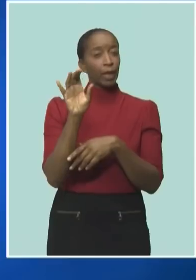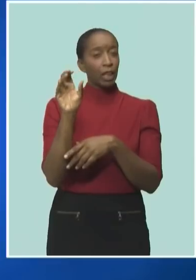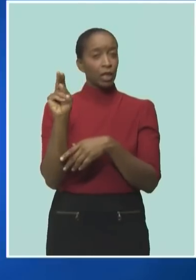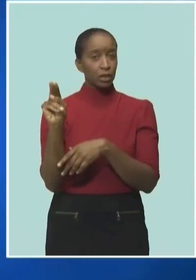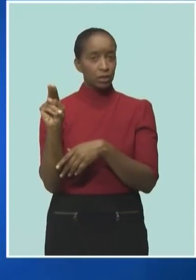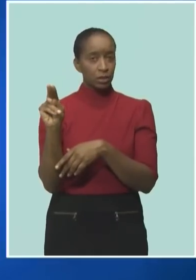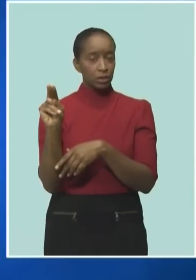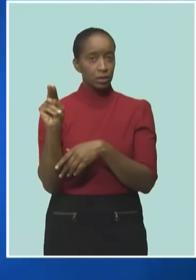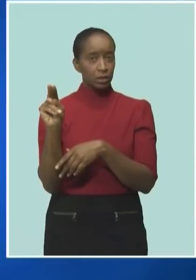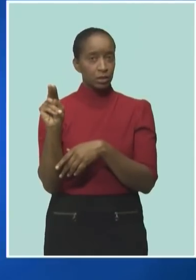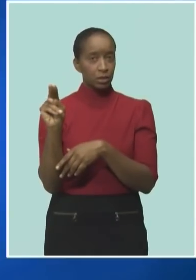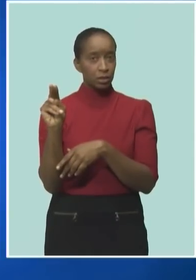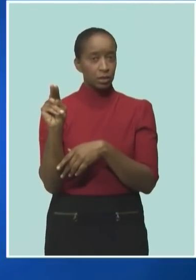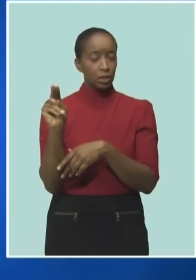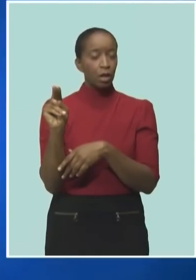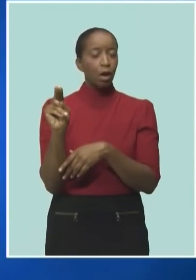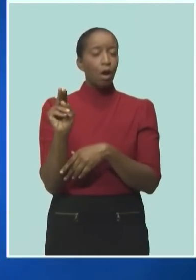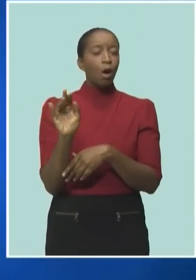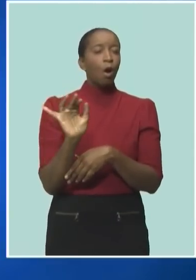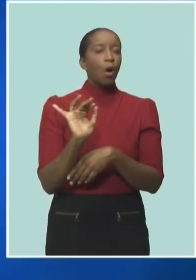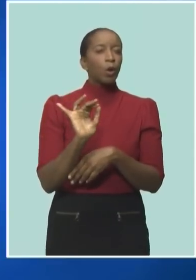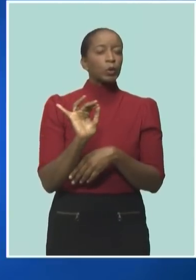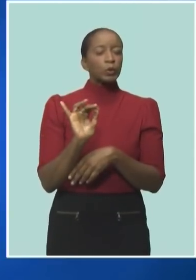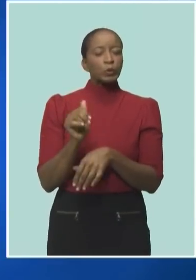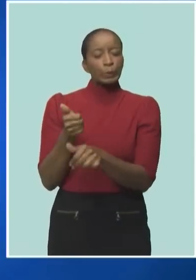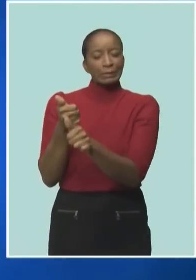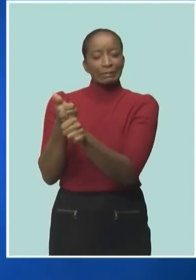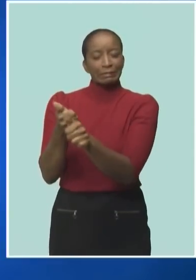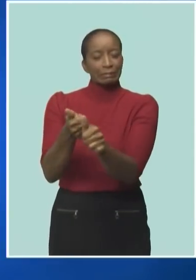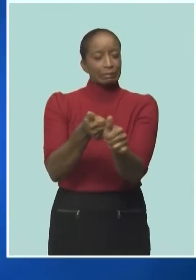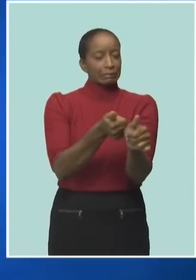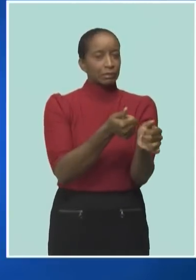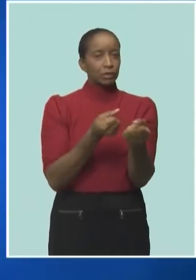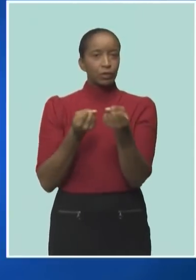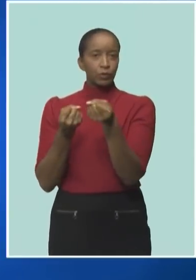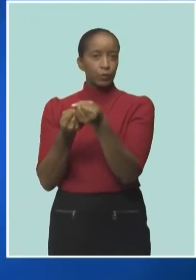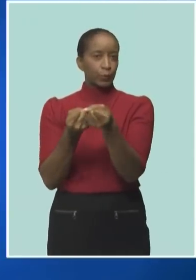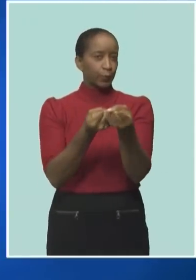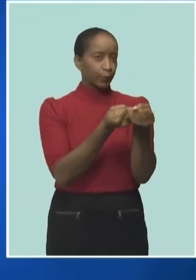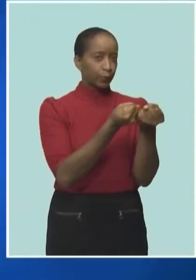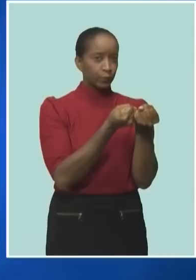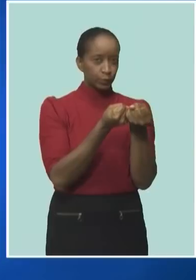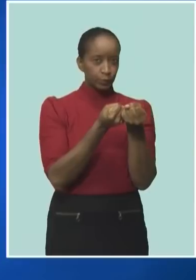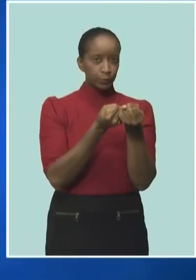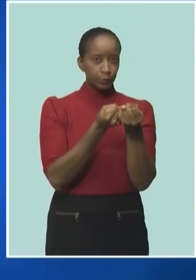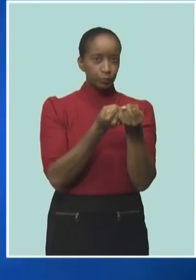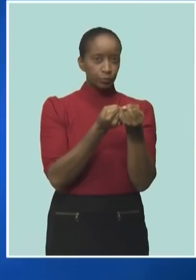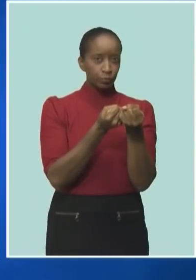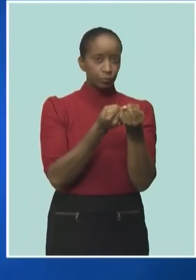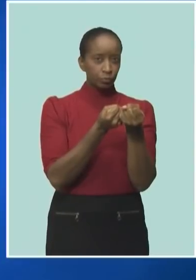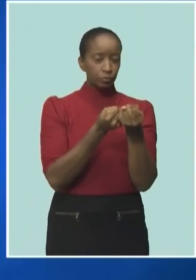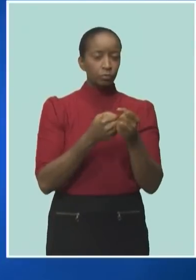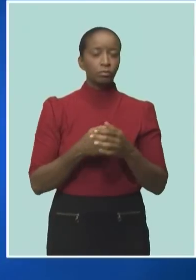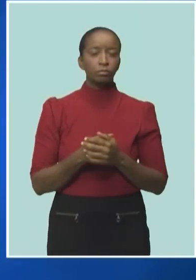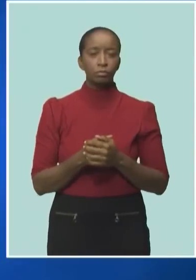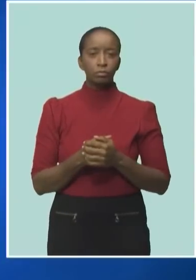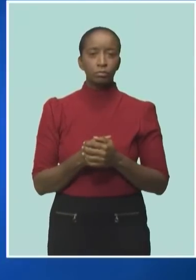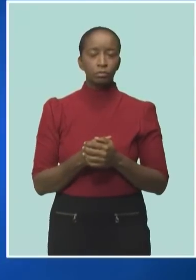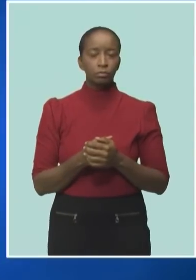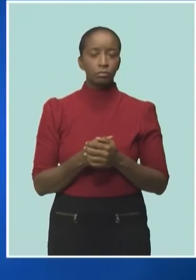representing individuals. Remember that when you feel you can't move a bit closer to consensus